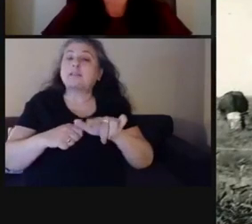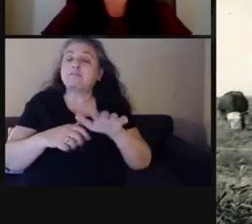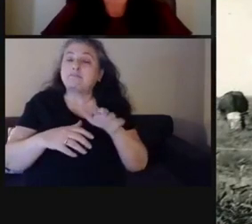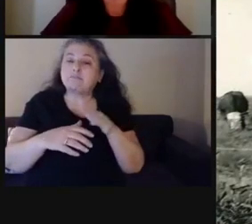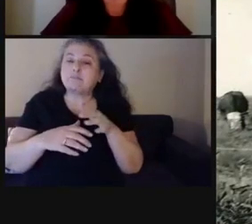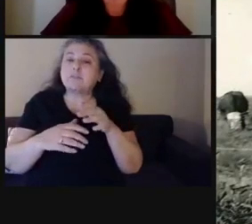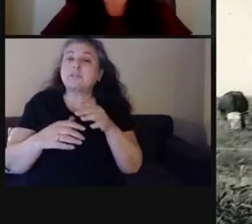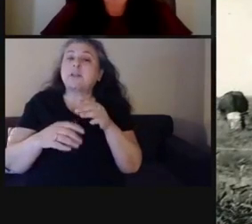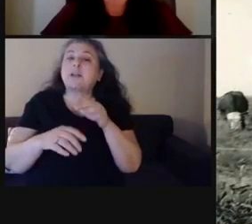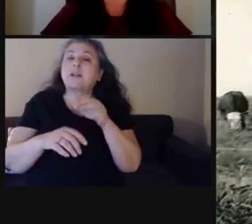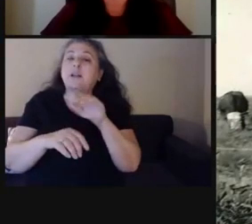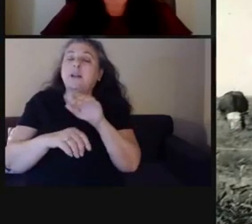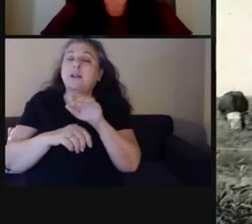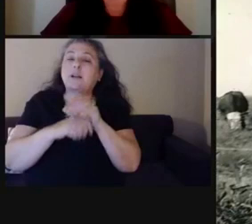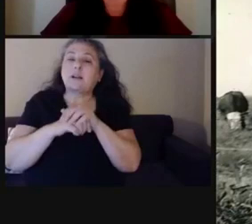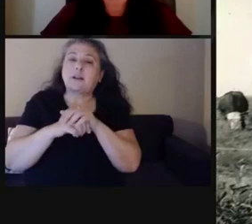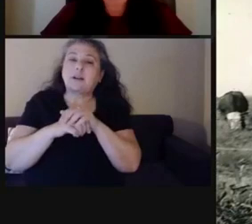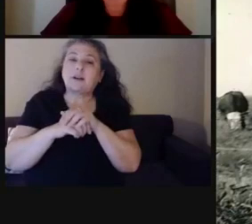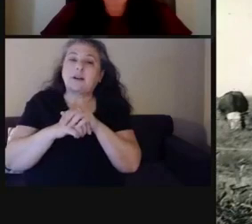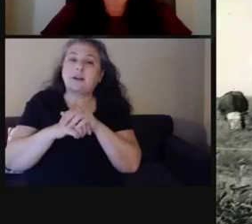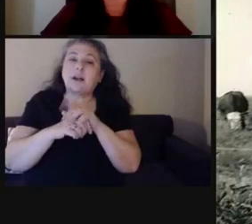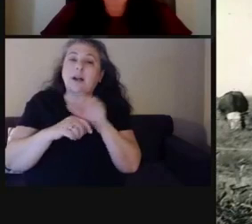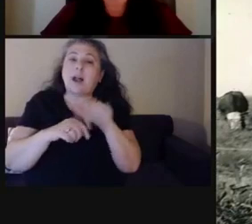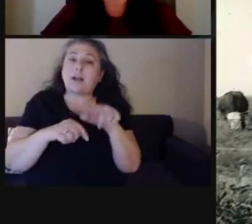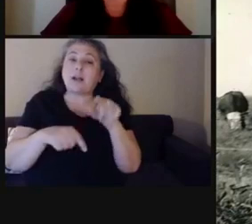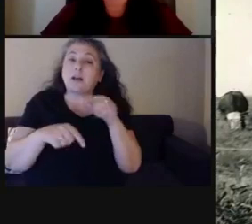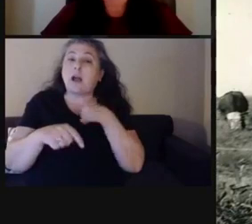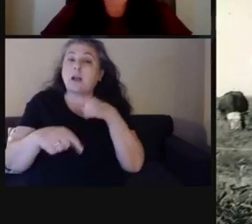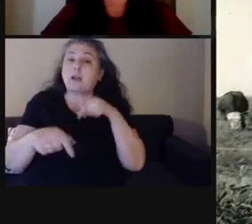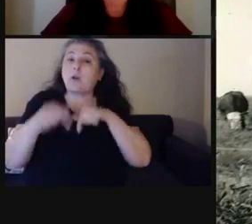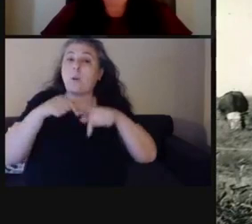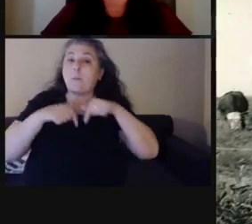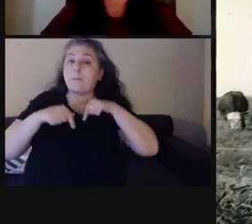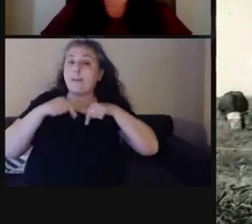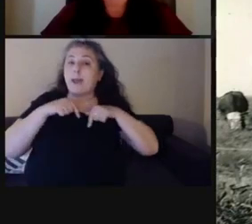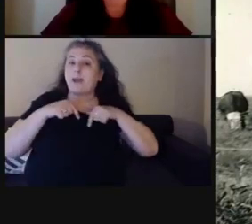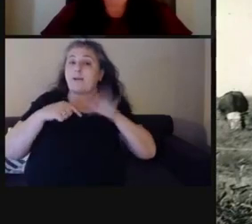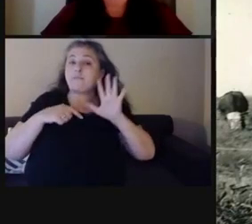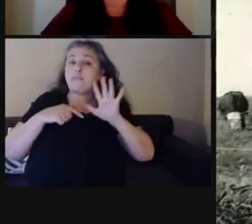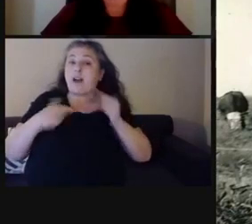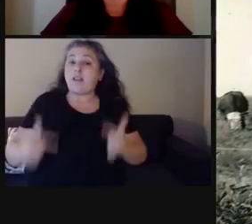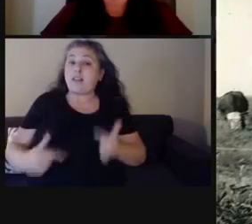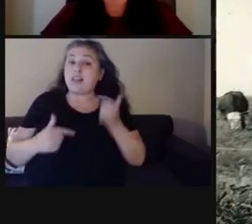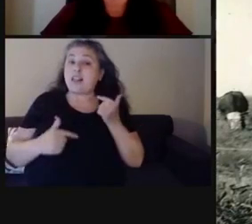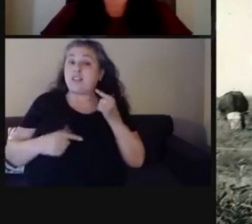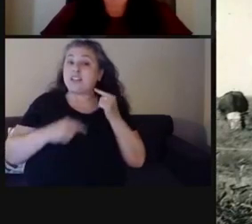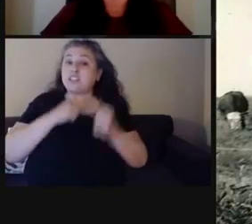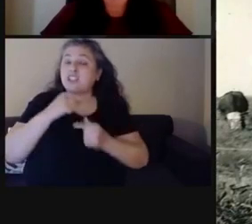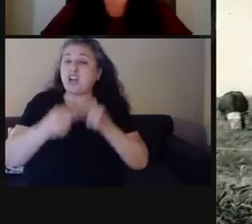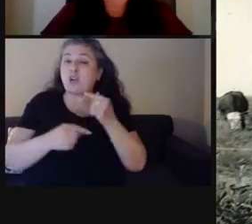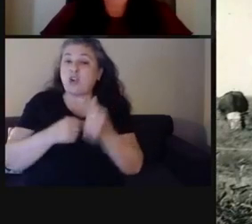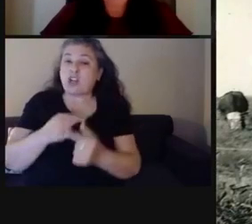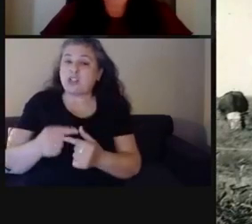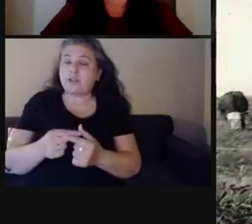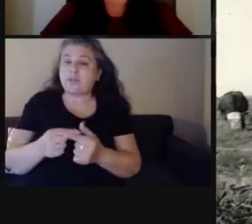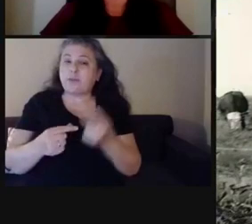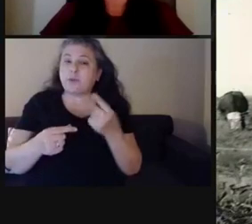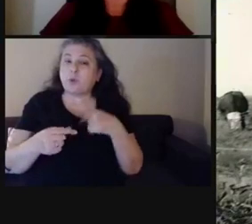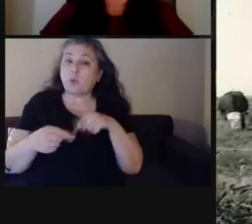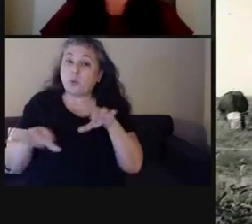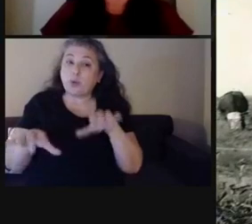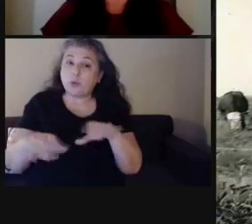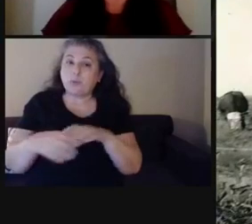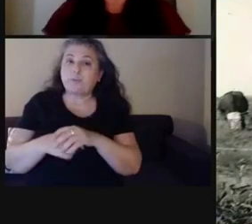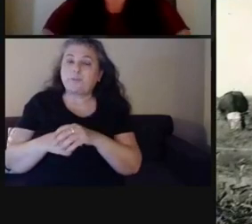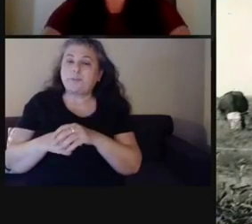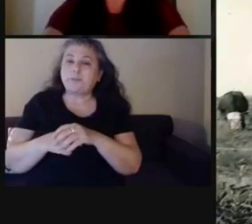with the land. I can go back for five living generations, and this is what we do.